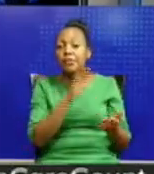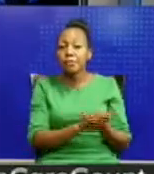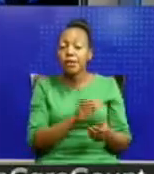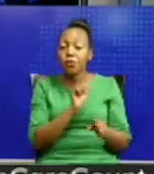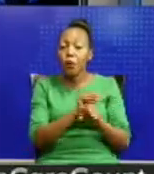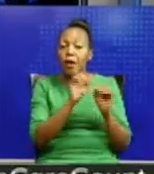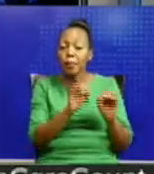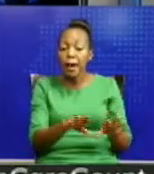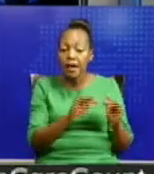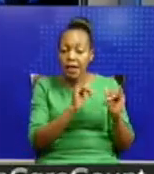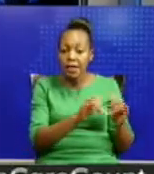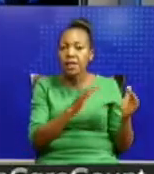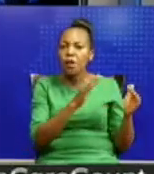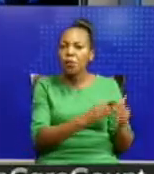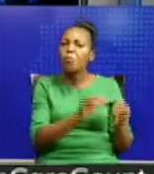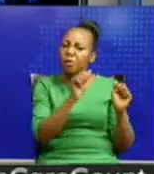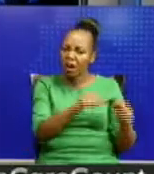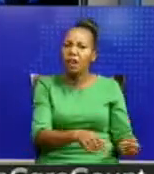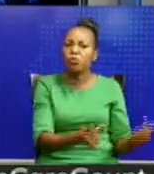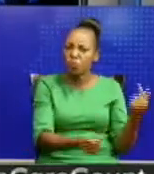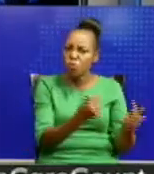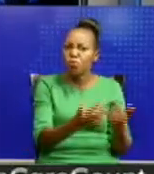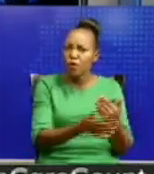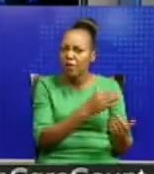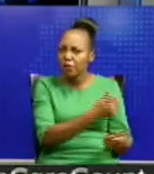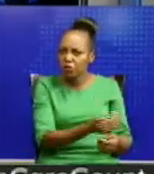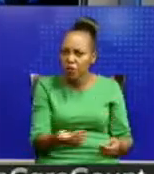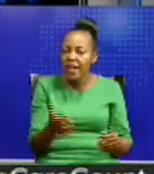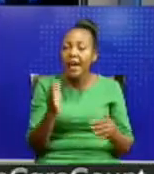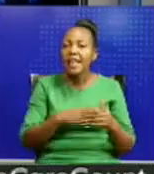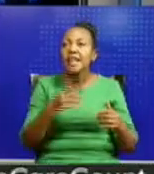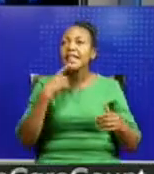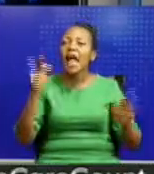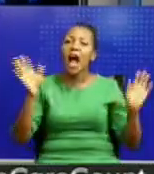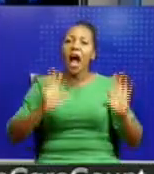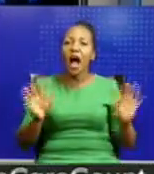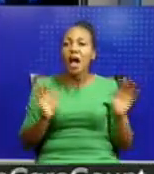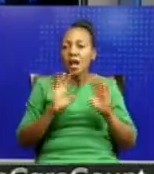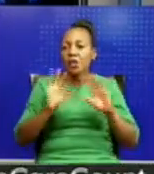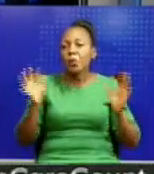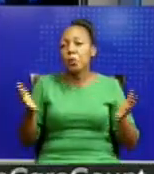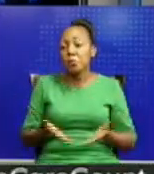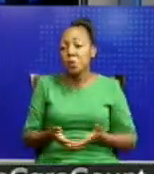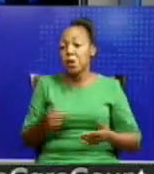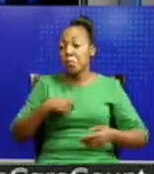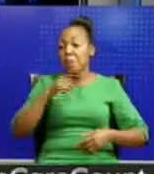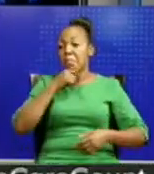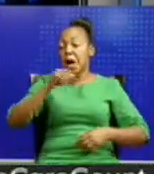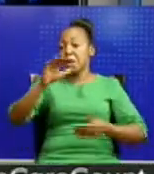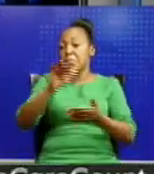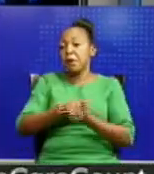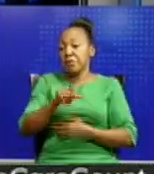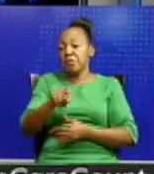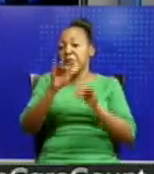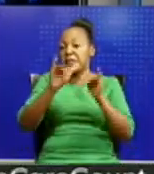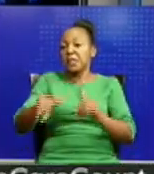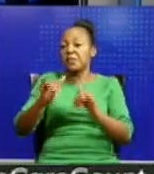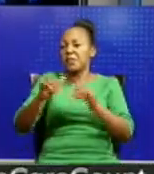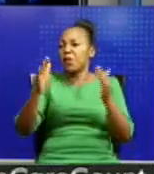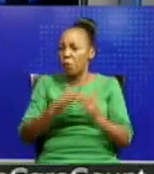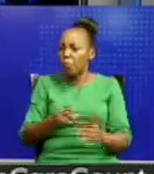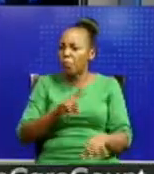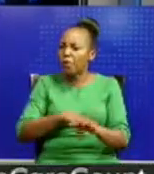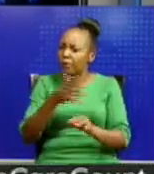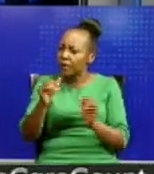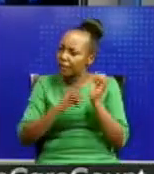not working and stays at home, he can do it, rather than saying in our community, I am the one who married you and therefore you are the one to stay even when you have a